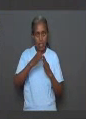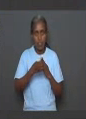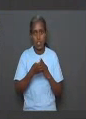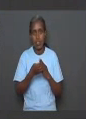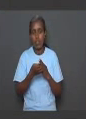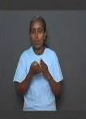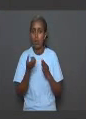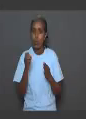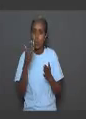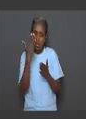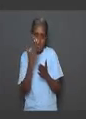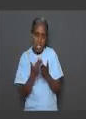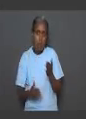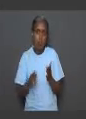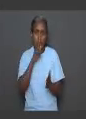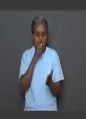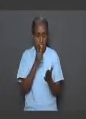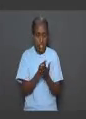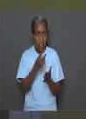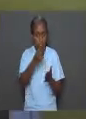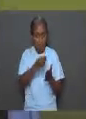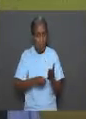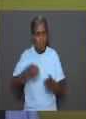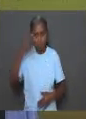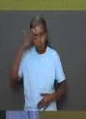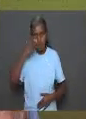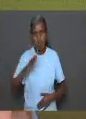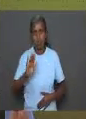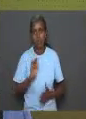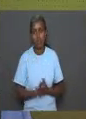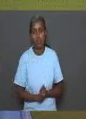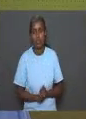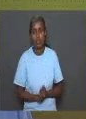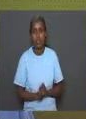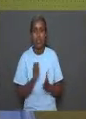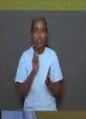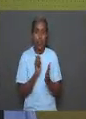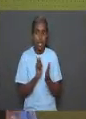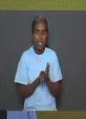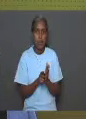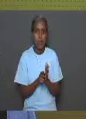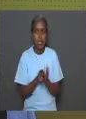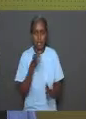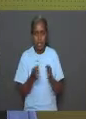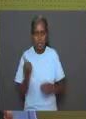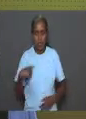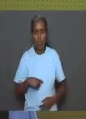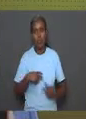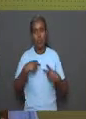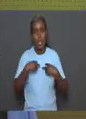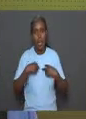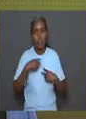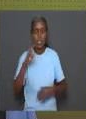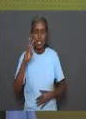of the data values are not known. For example, if we have